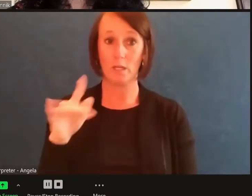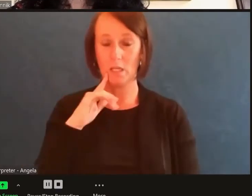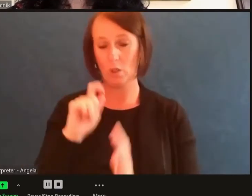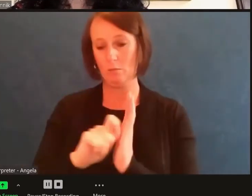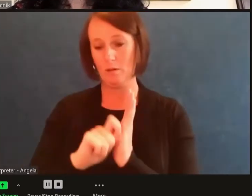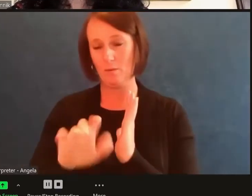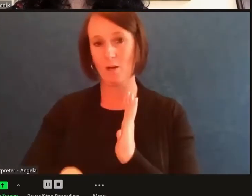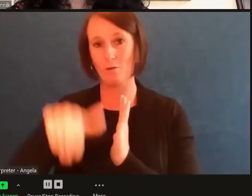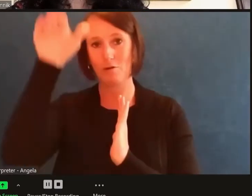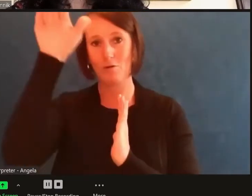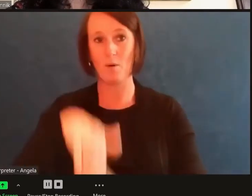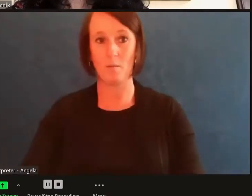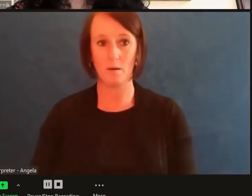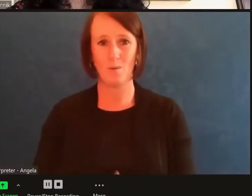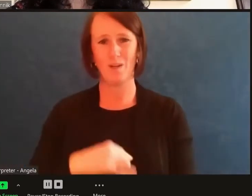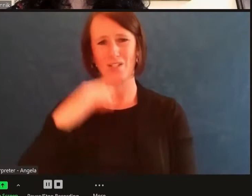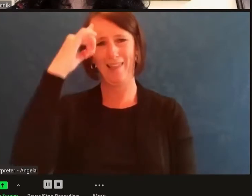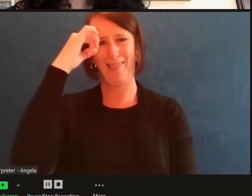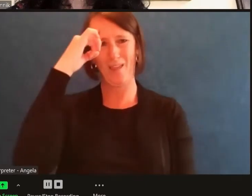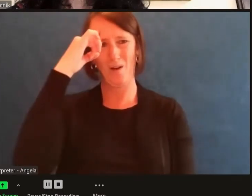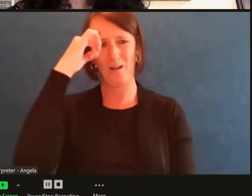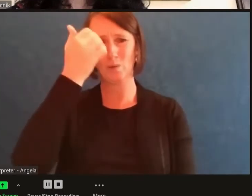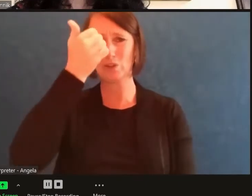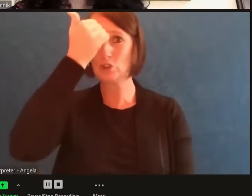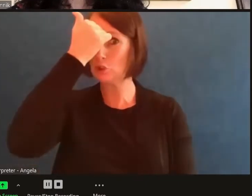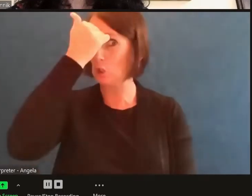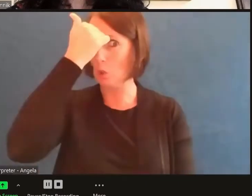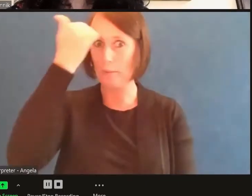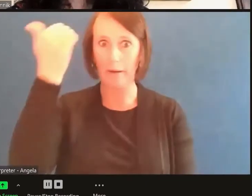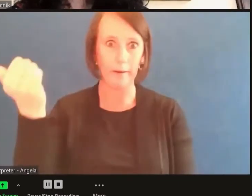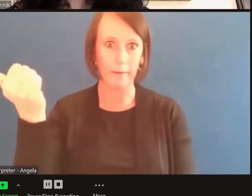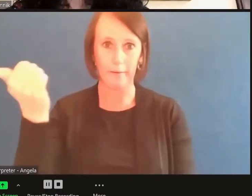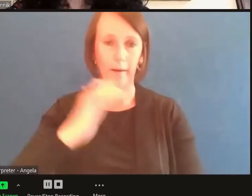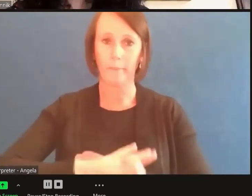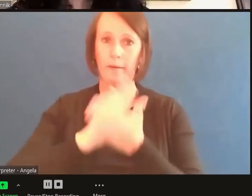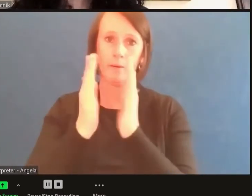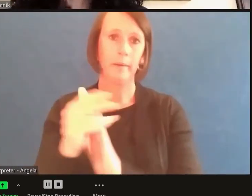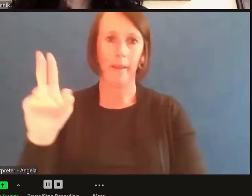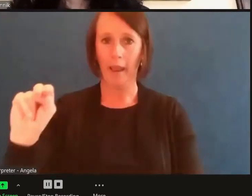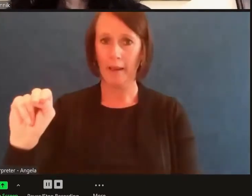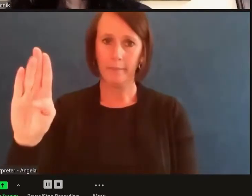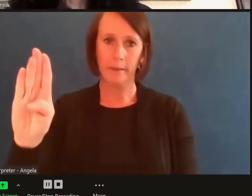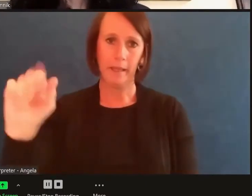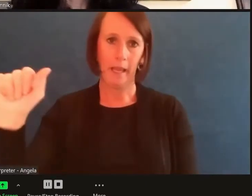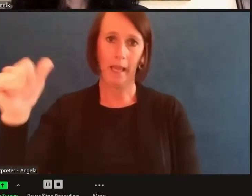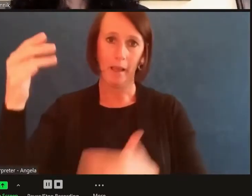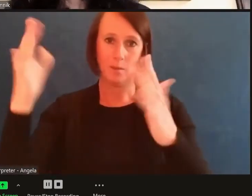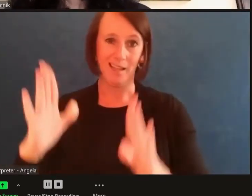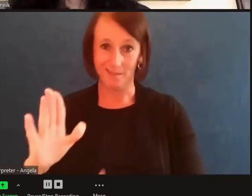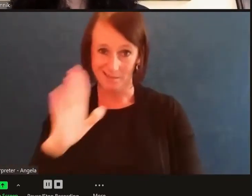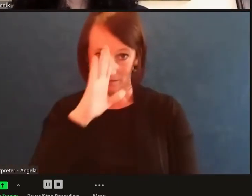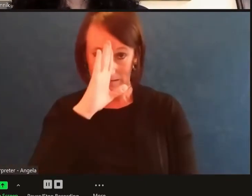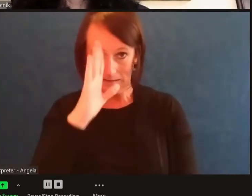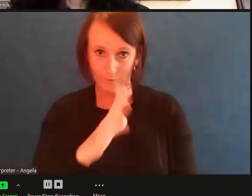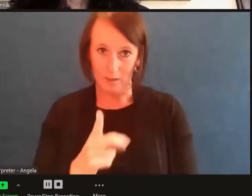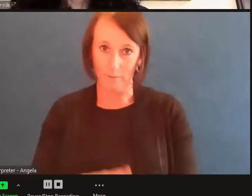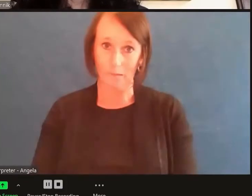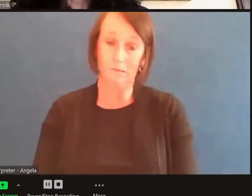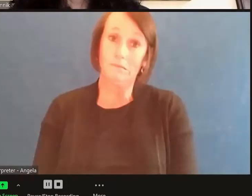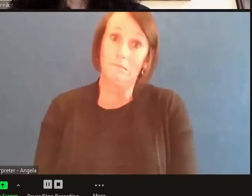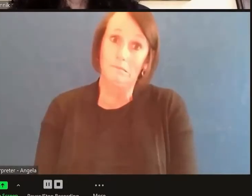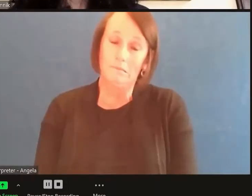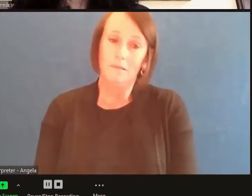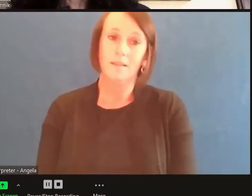up, which I thought was incredibly stupid since I was going to be in the NBA. That hasn't happened as yet. But